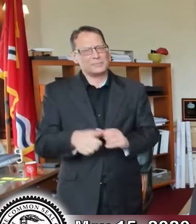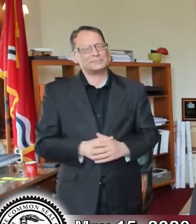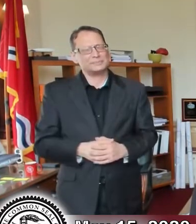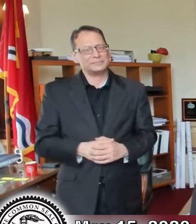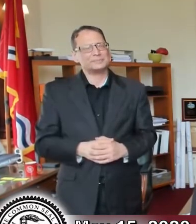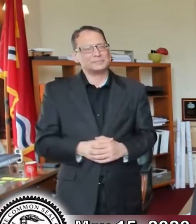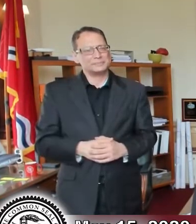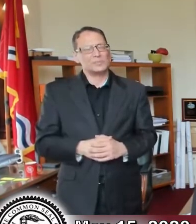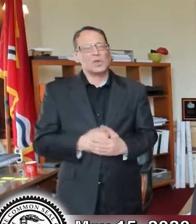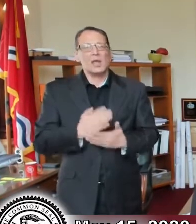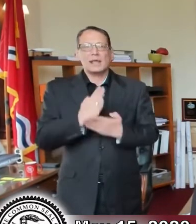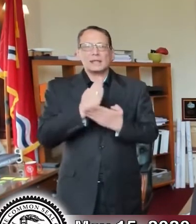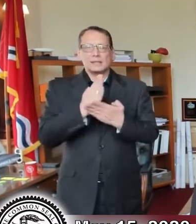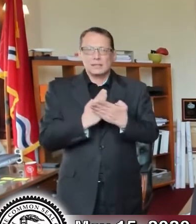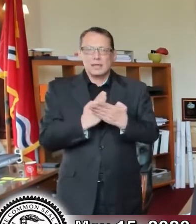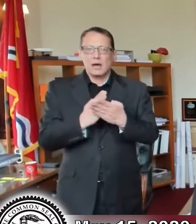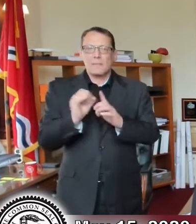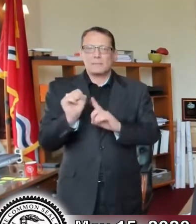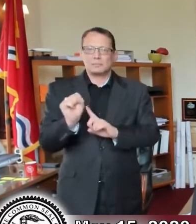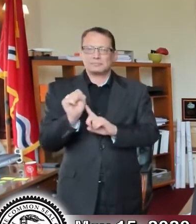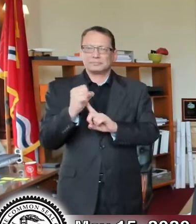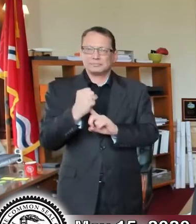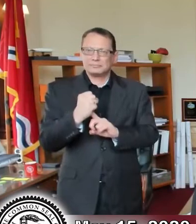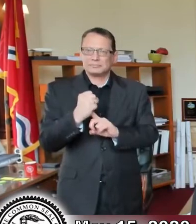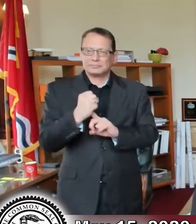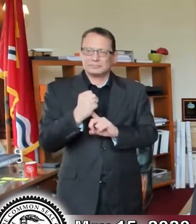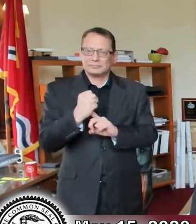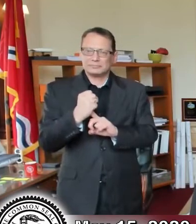be circumstances where,